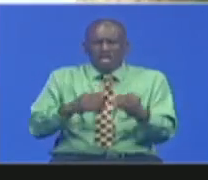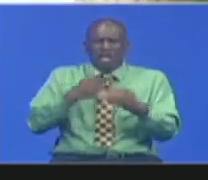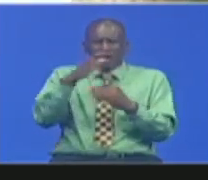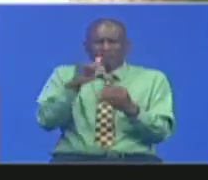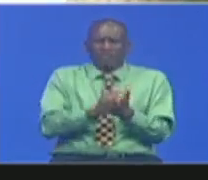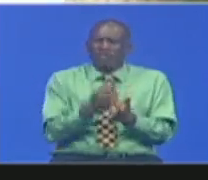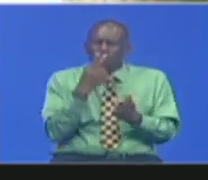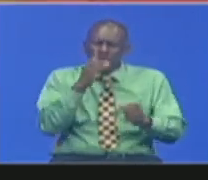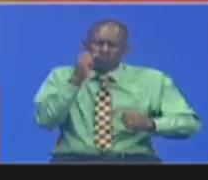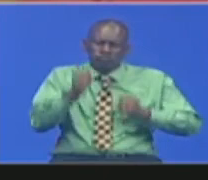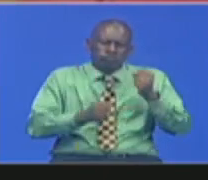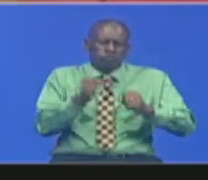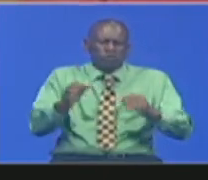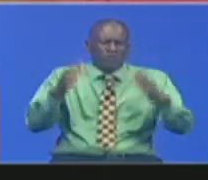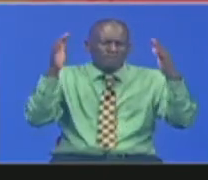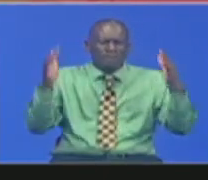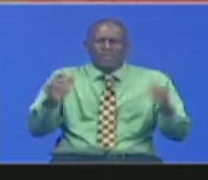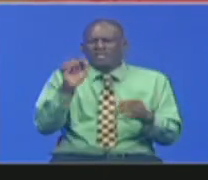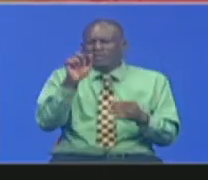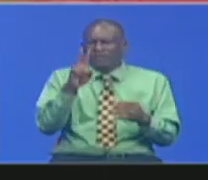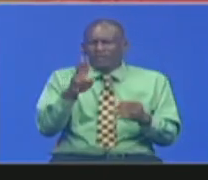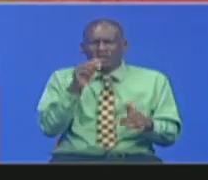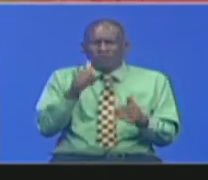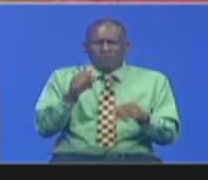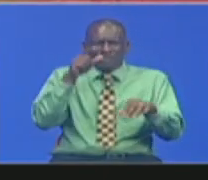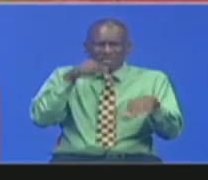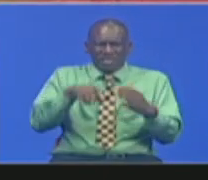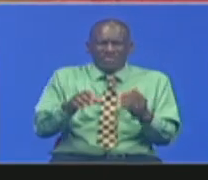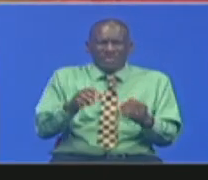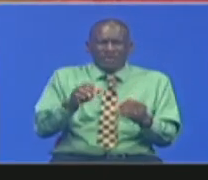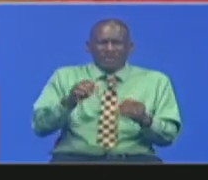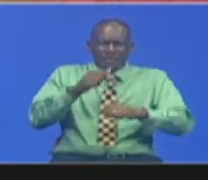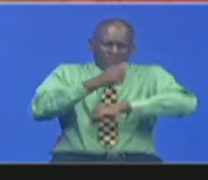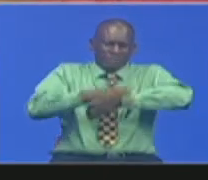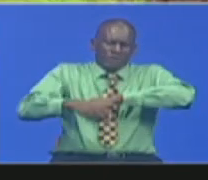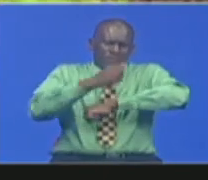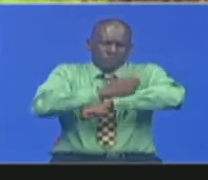the race on a giant screen that will be mounted at Kaptisewa Primary